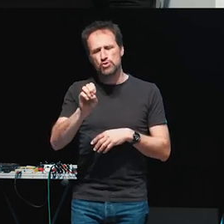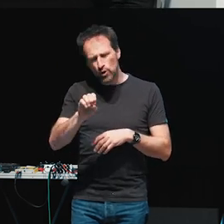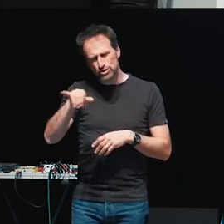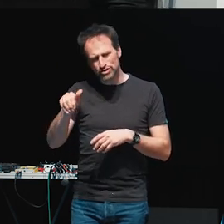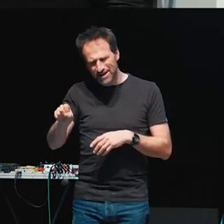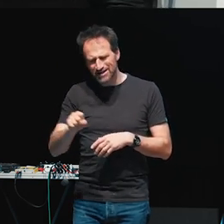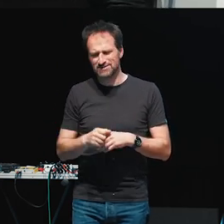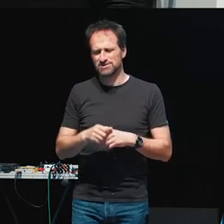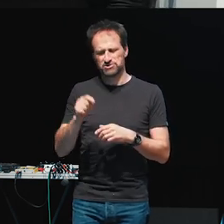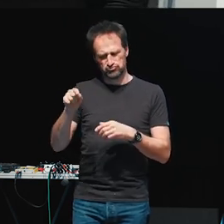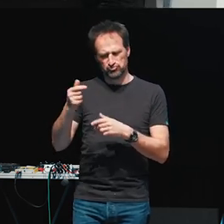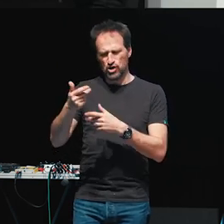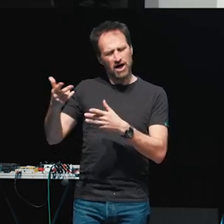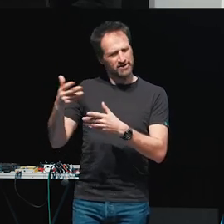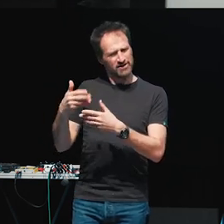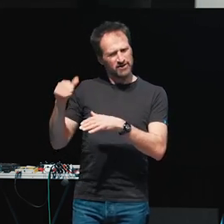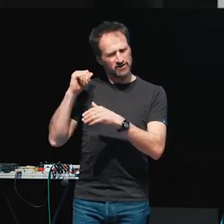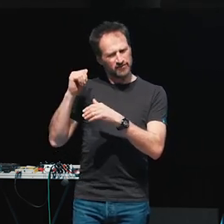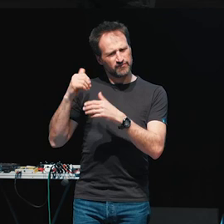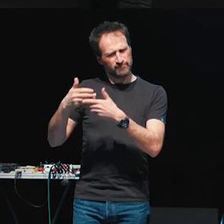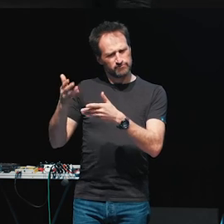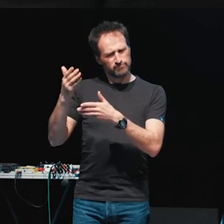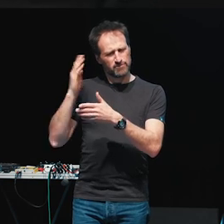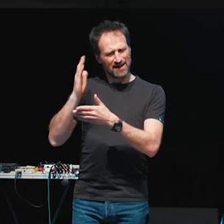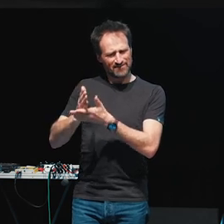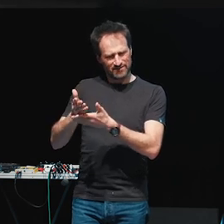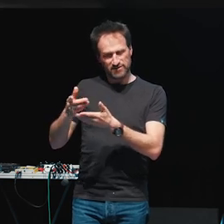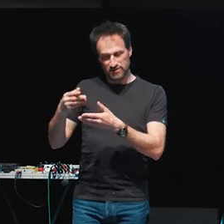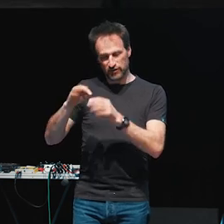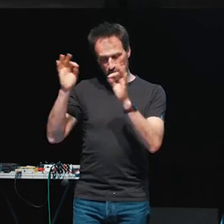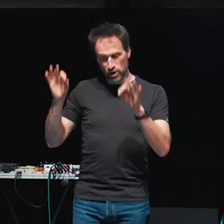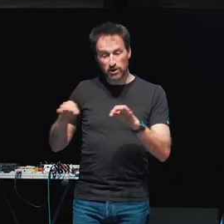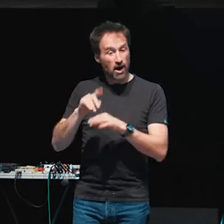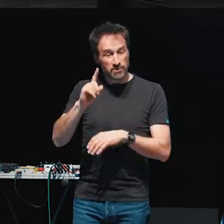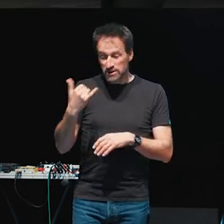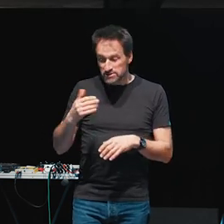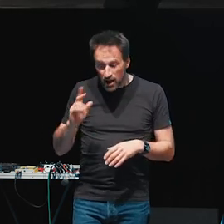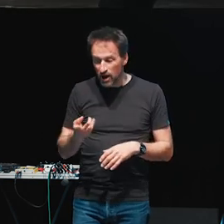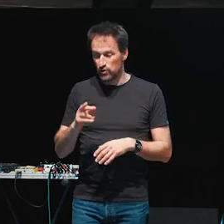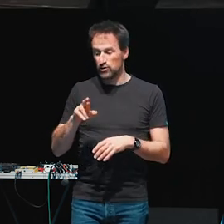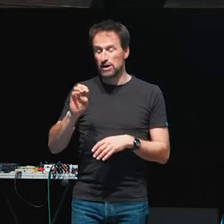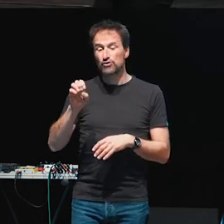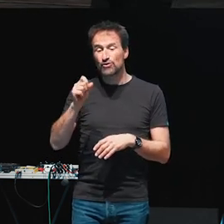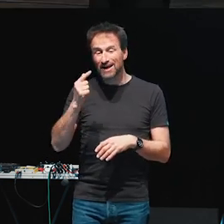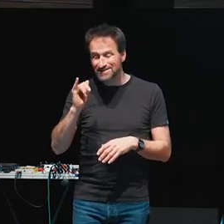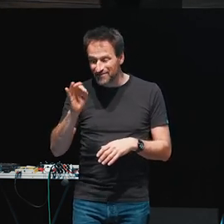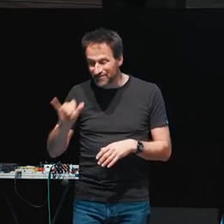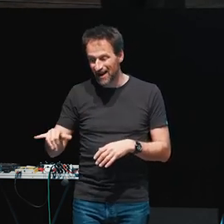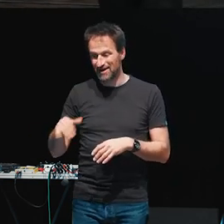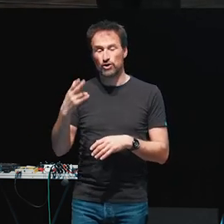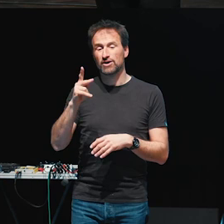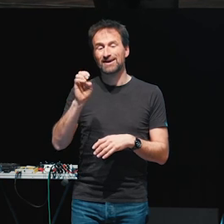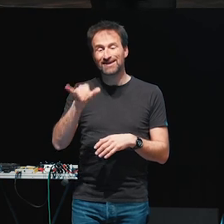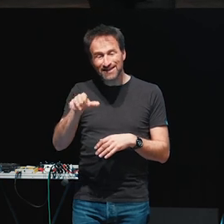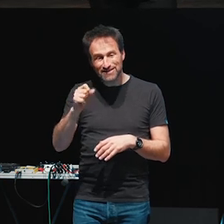Framework. But now we also have combinations of Meteor or Sales or Restify and Keystone. So you have these humongous combinations that you could do, and